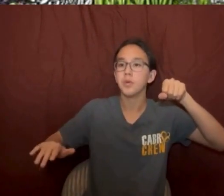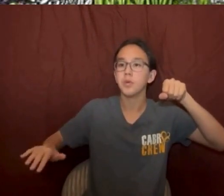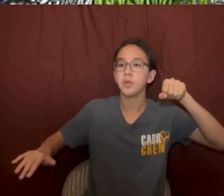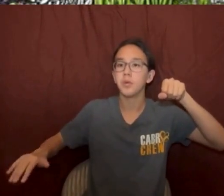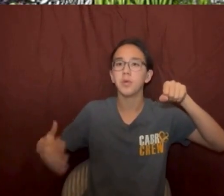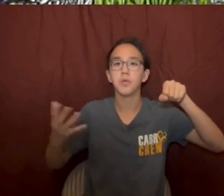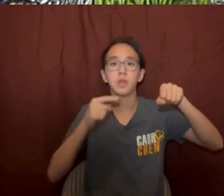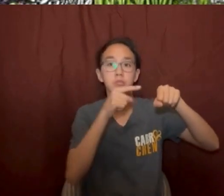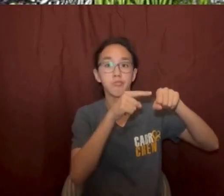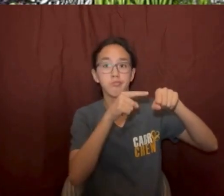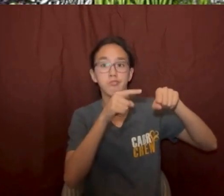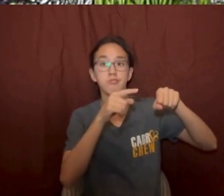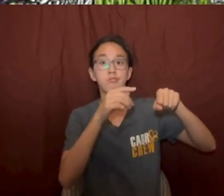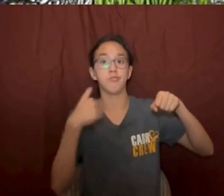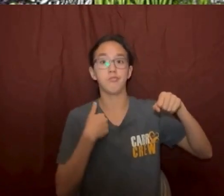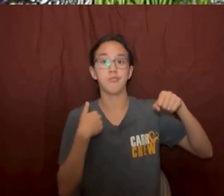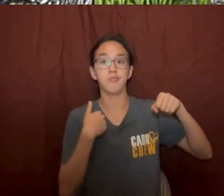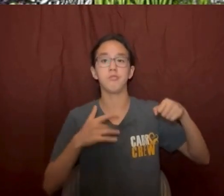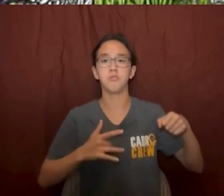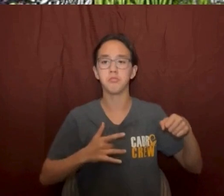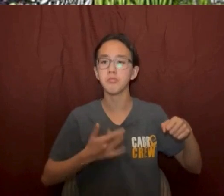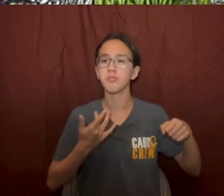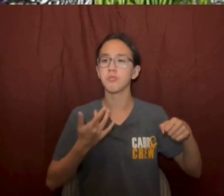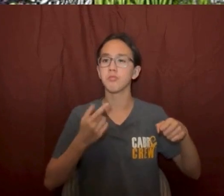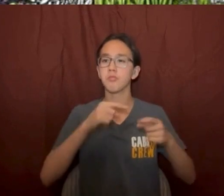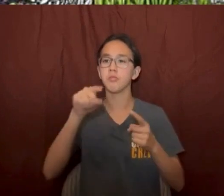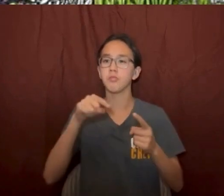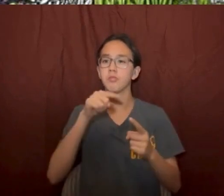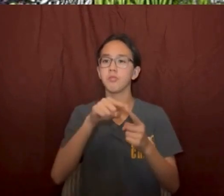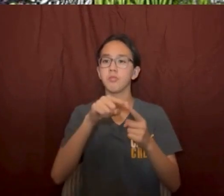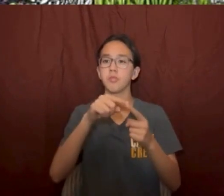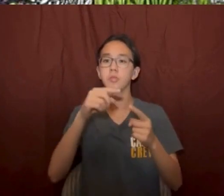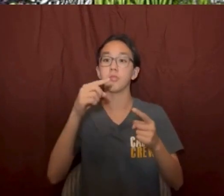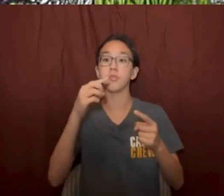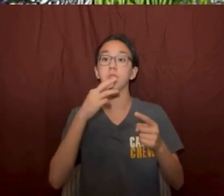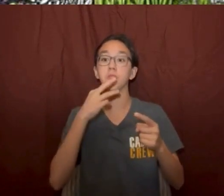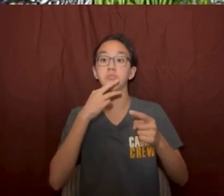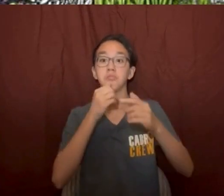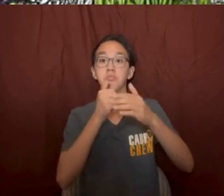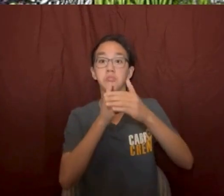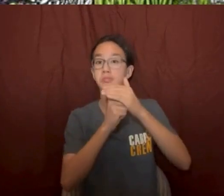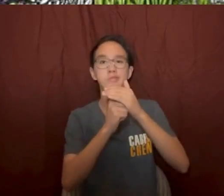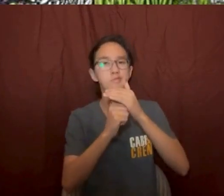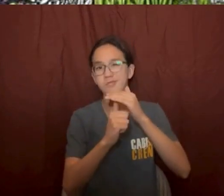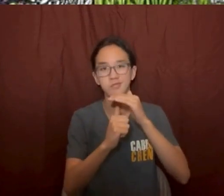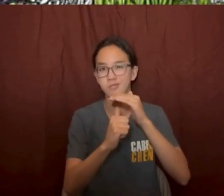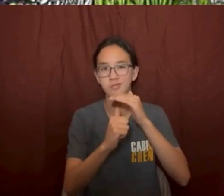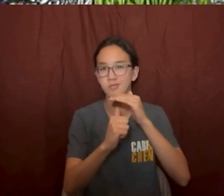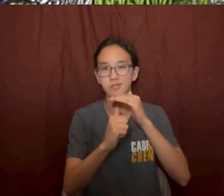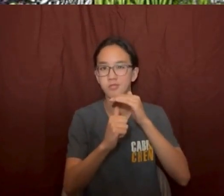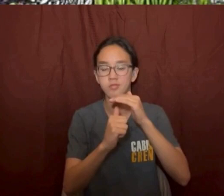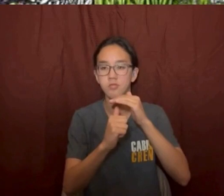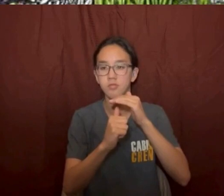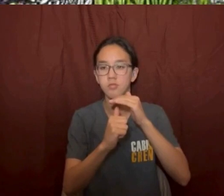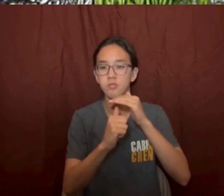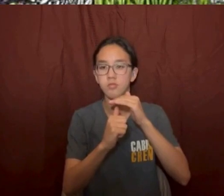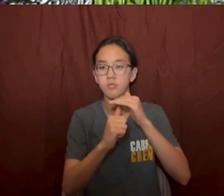feeling when they are no longer covered in water.